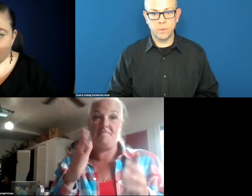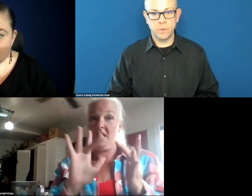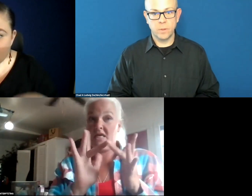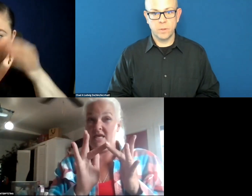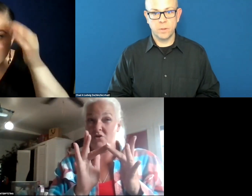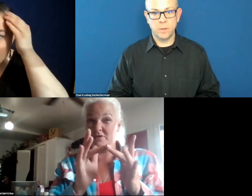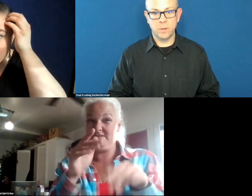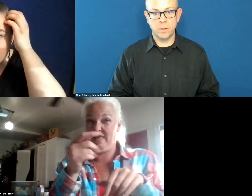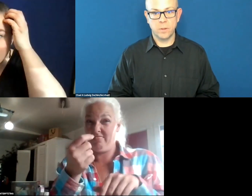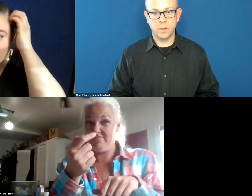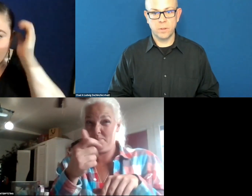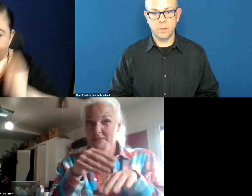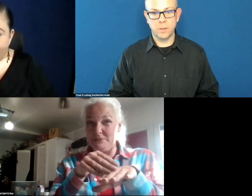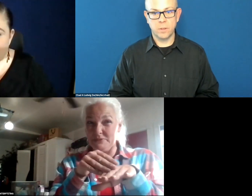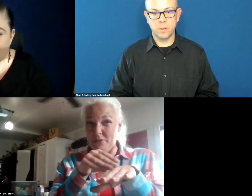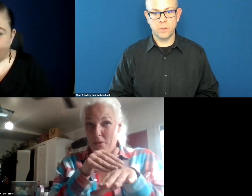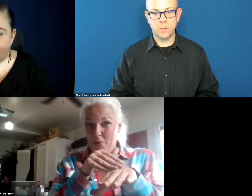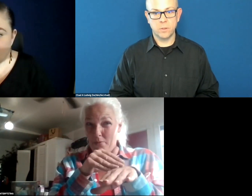Did you have a question or?